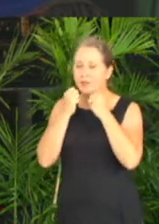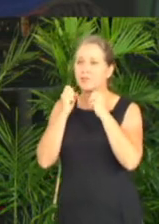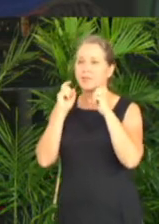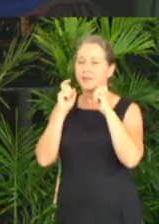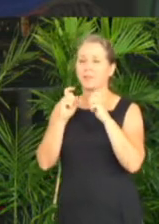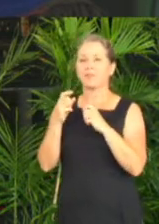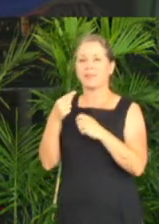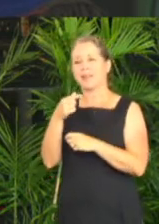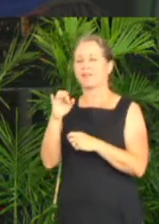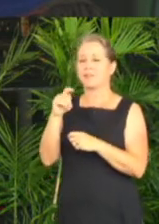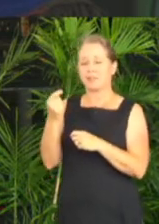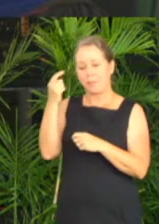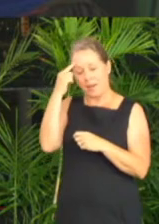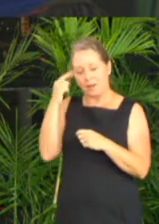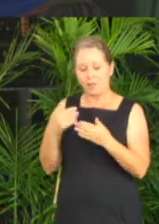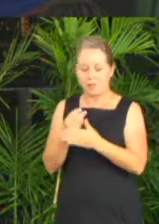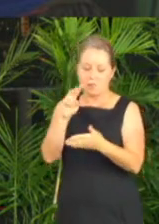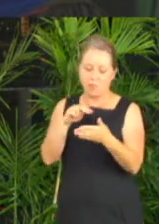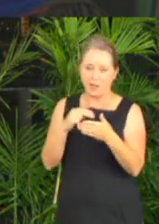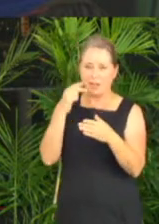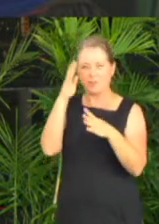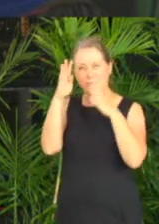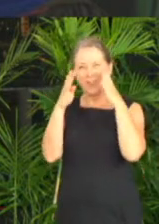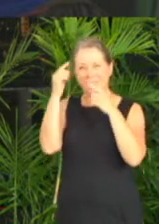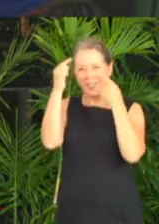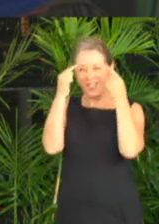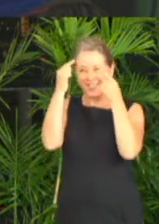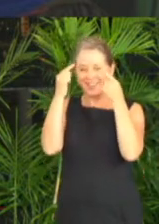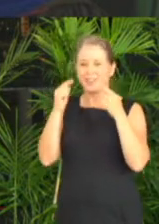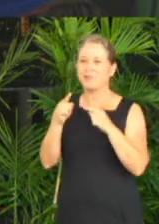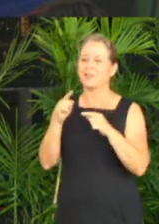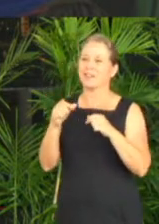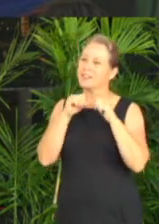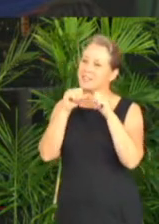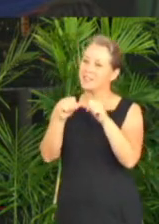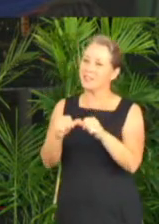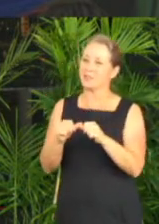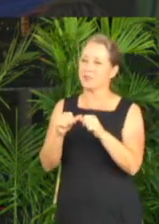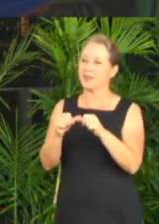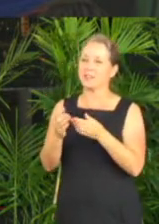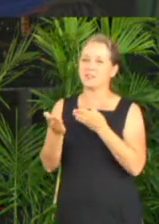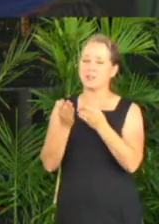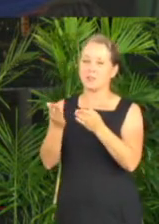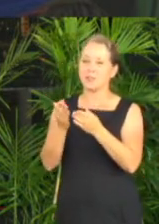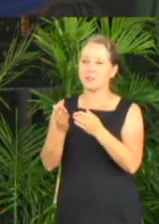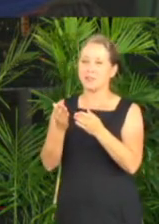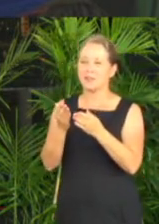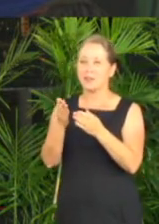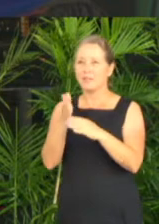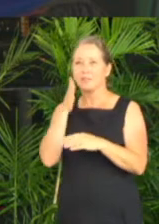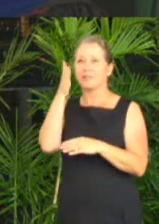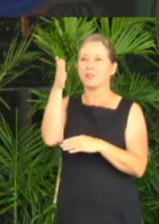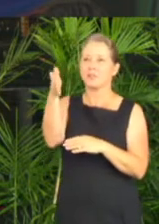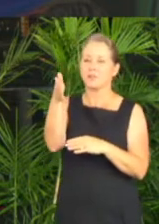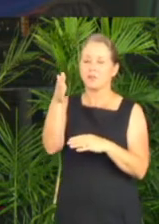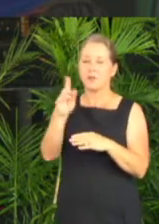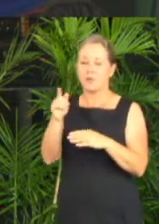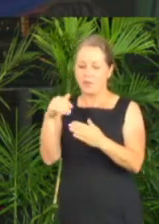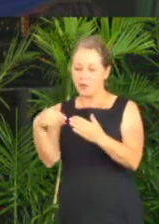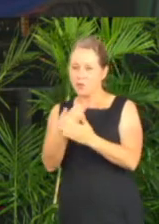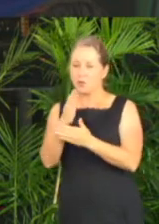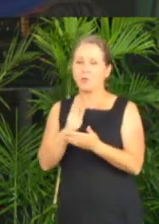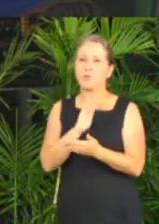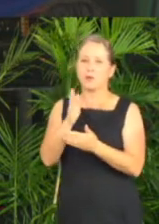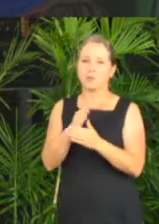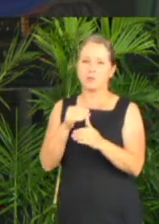of the mind through reading and creative thinking so that you continue as a servant of the frontier, where the new will